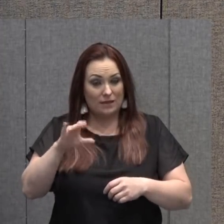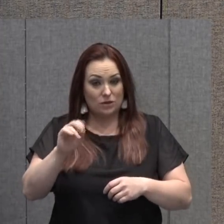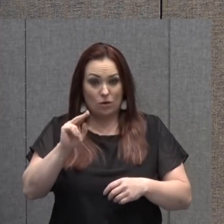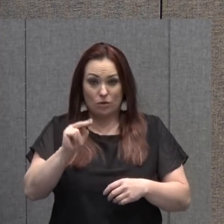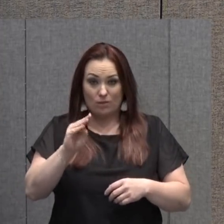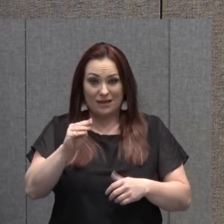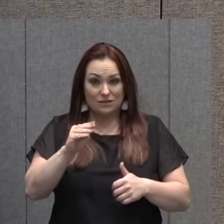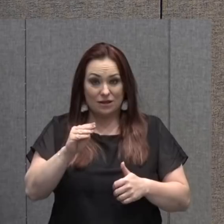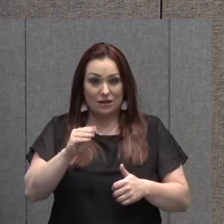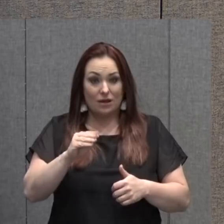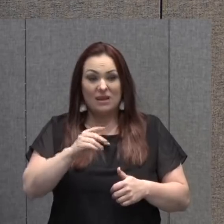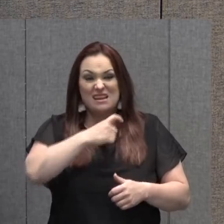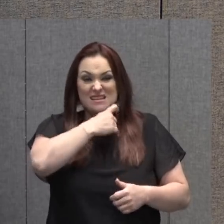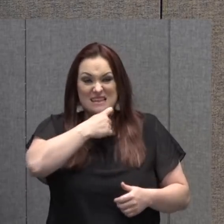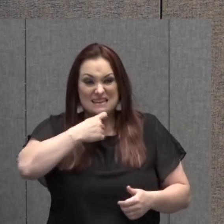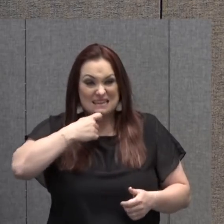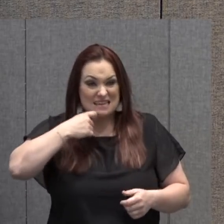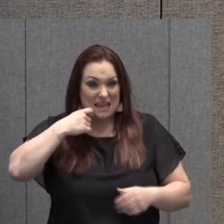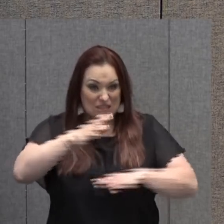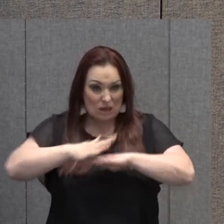New Mexico desert,